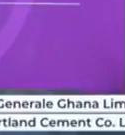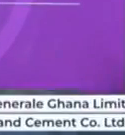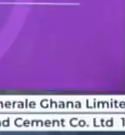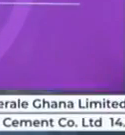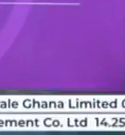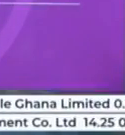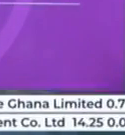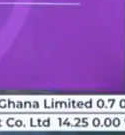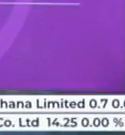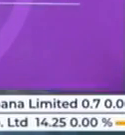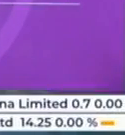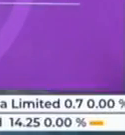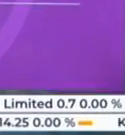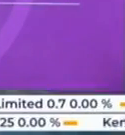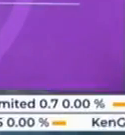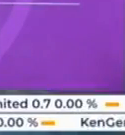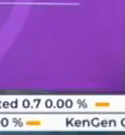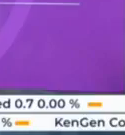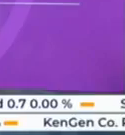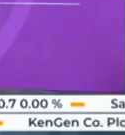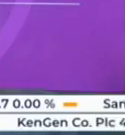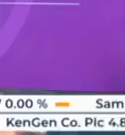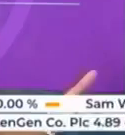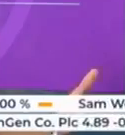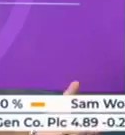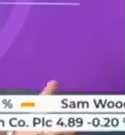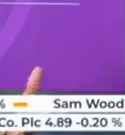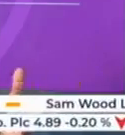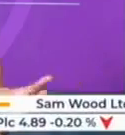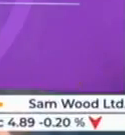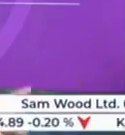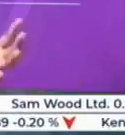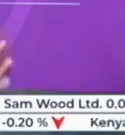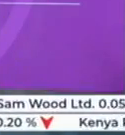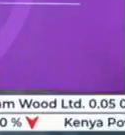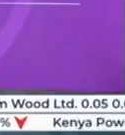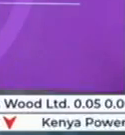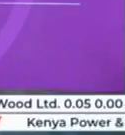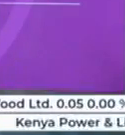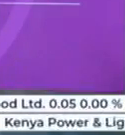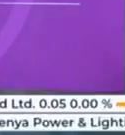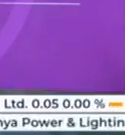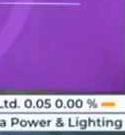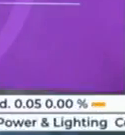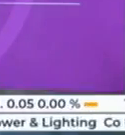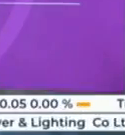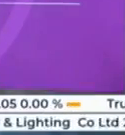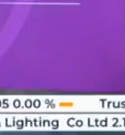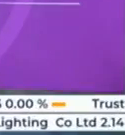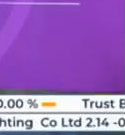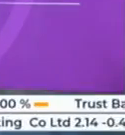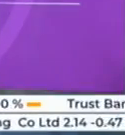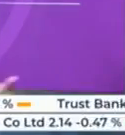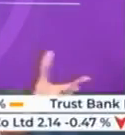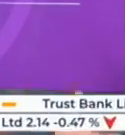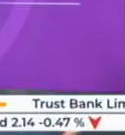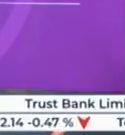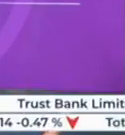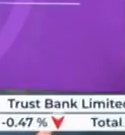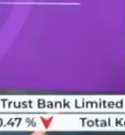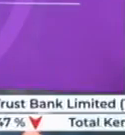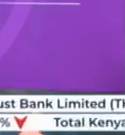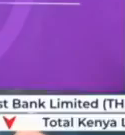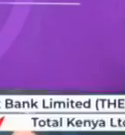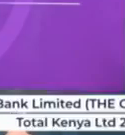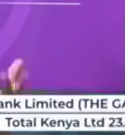Hello there and welcome to another episode of SOKO, a market battery place where we give you the discounts on the products that you need right now in order